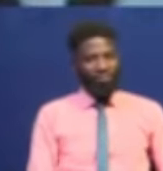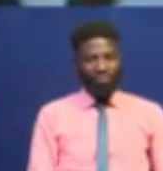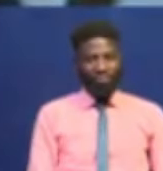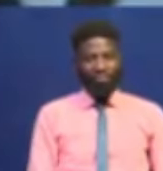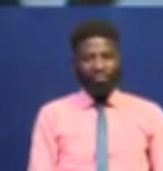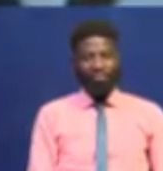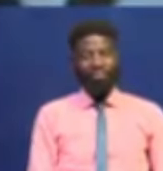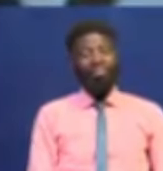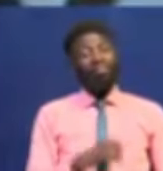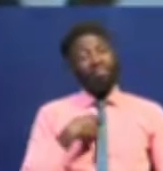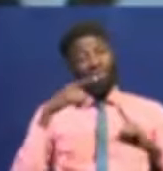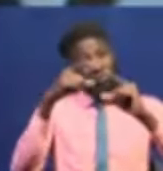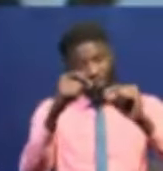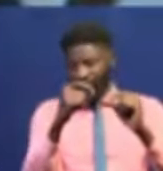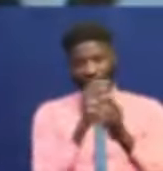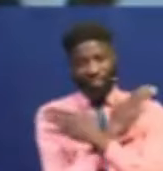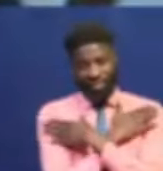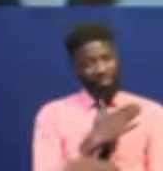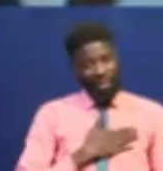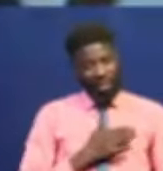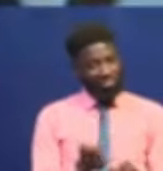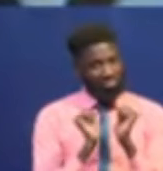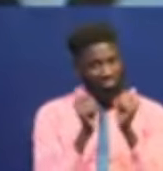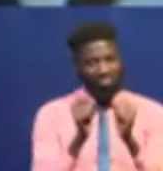Let me tell you, my good friend Linus.